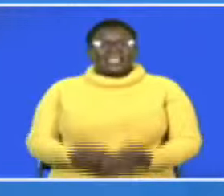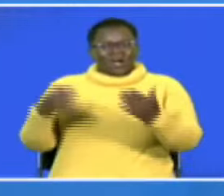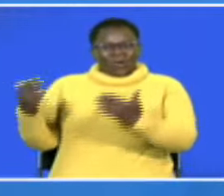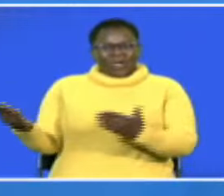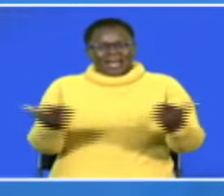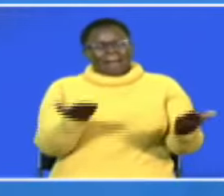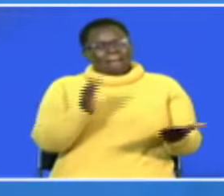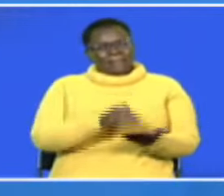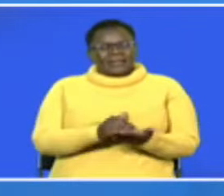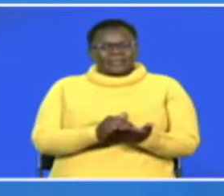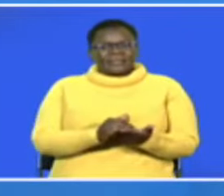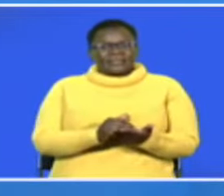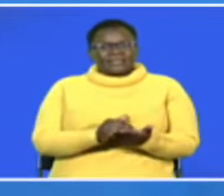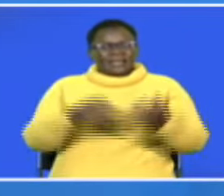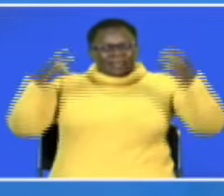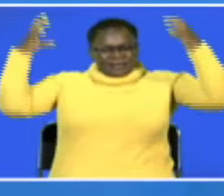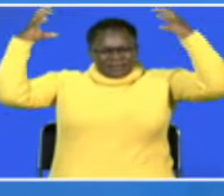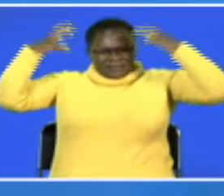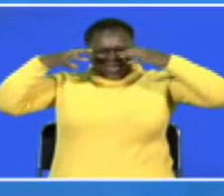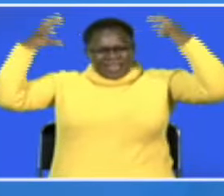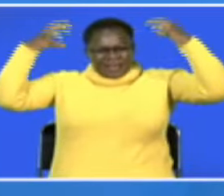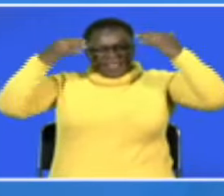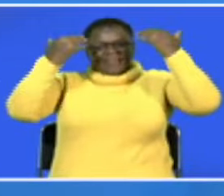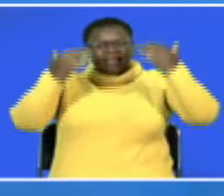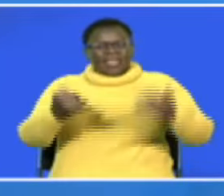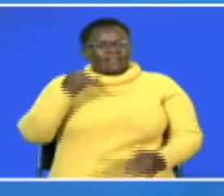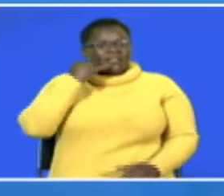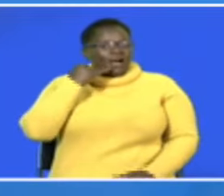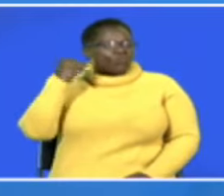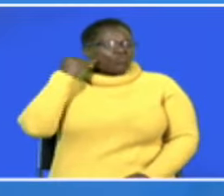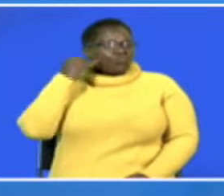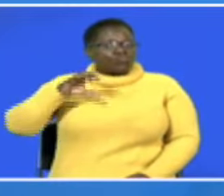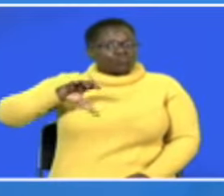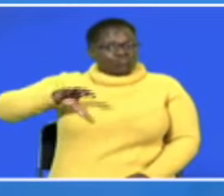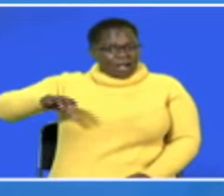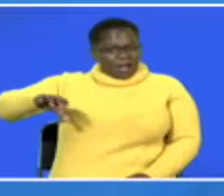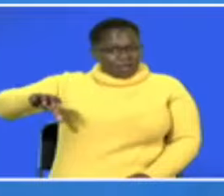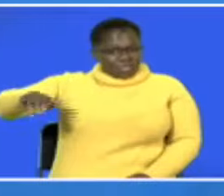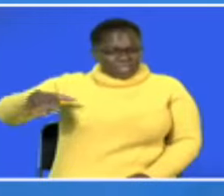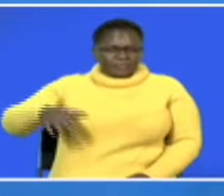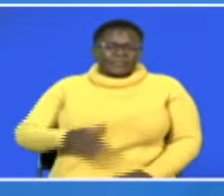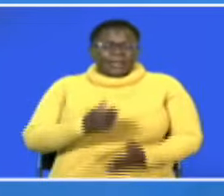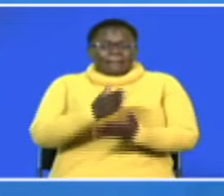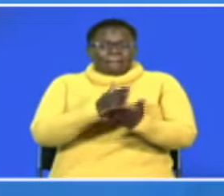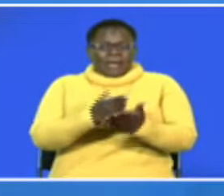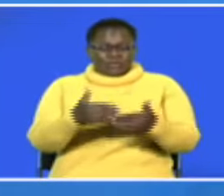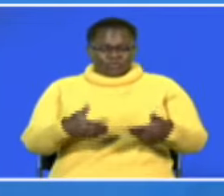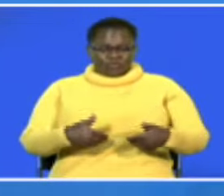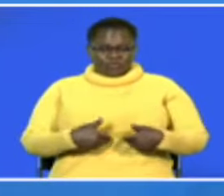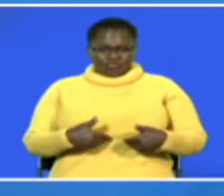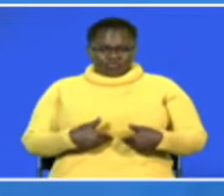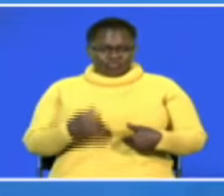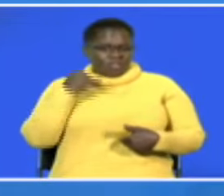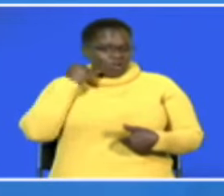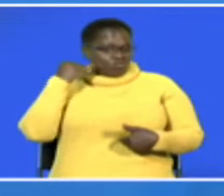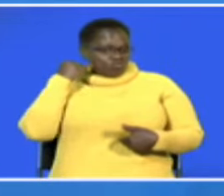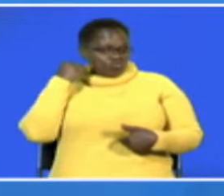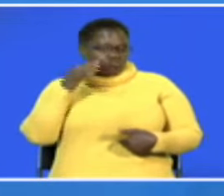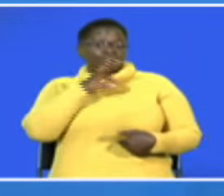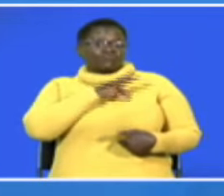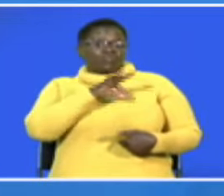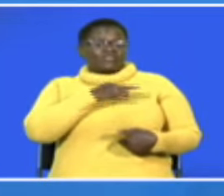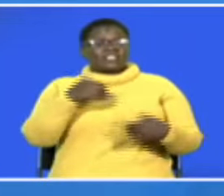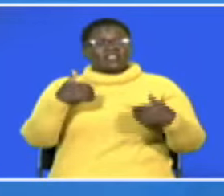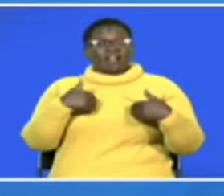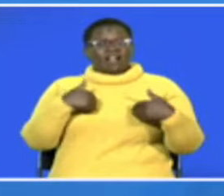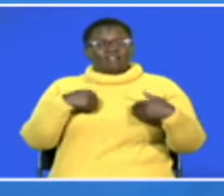Welcome back. Now, as heavy rains continue to wreak havoc in parts of Nakuru County, a section of youth in the area are now profiting